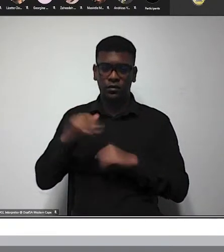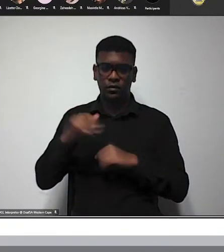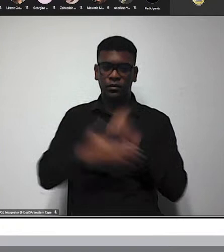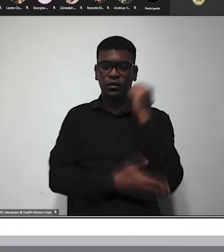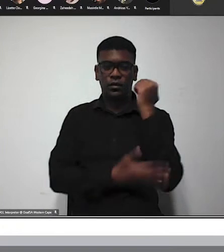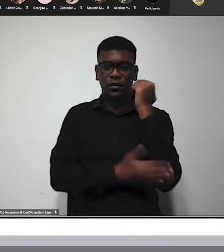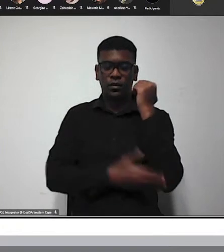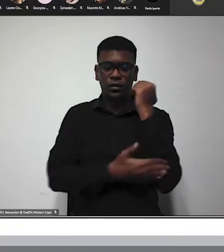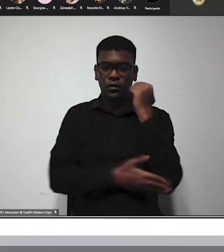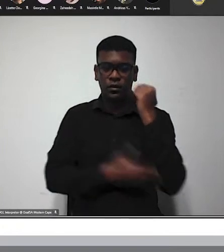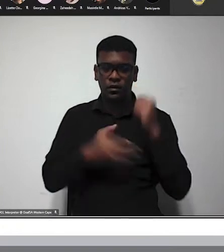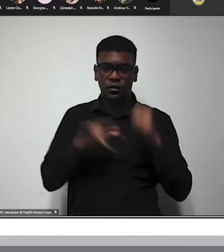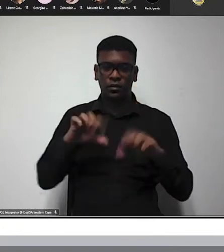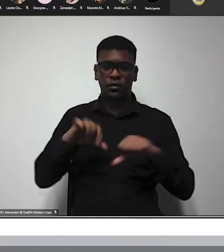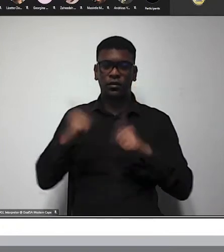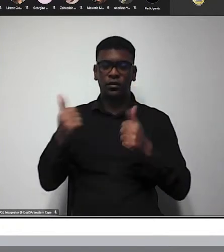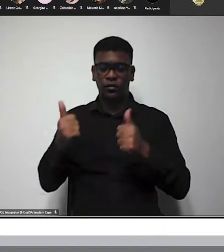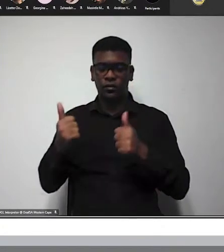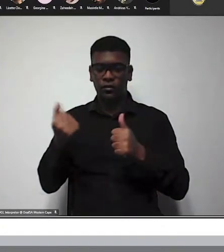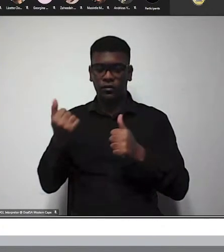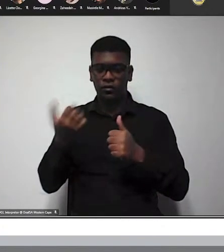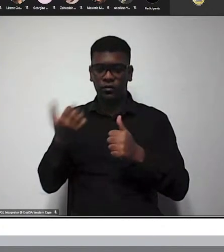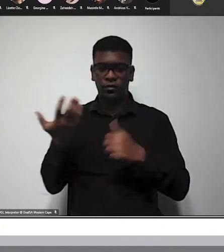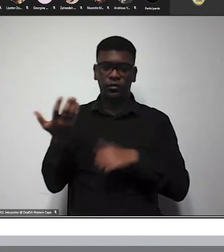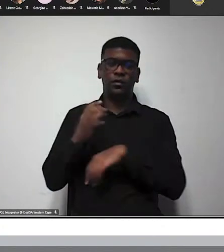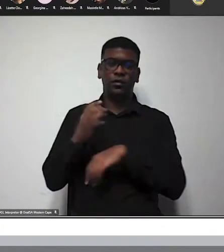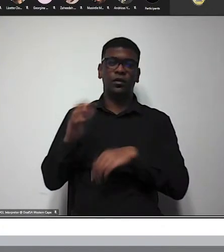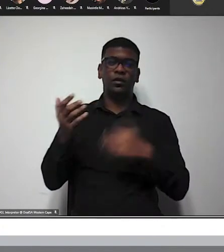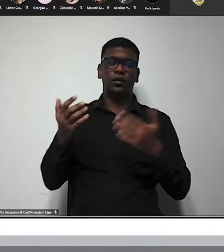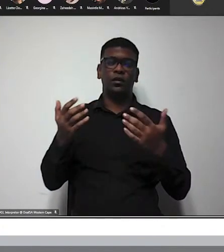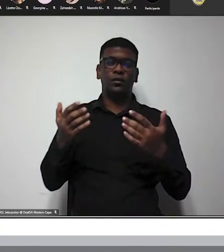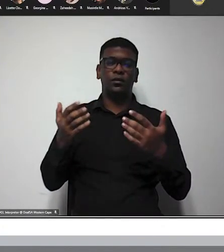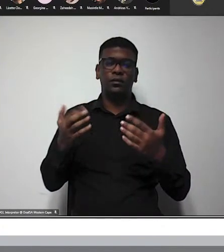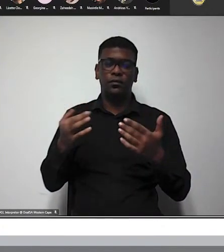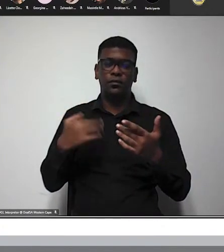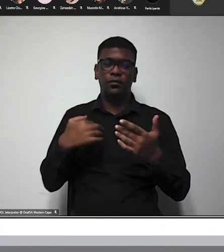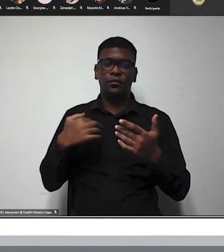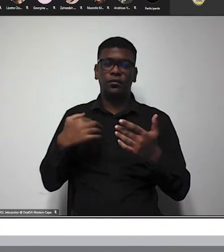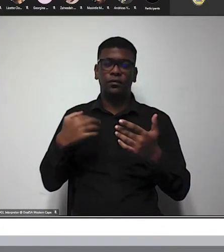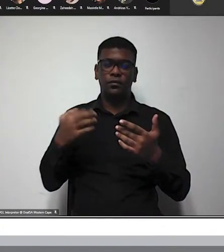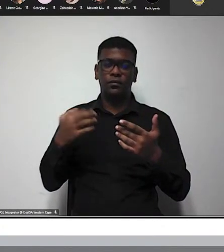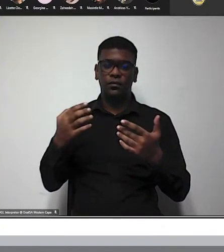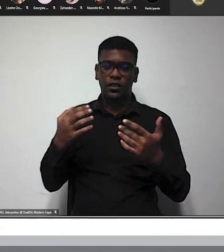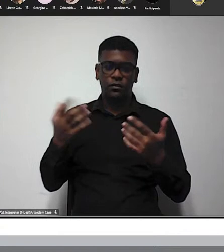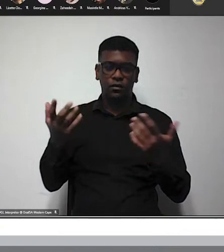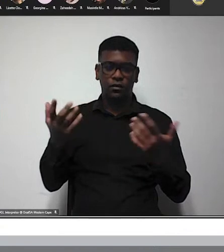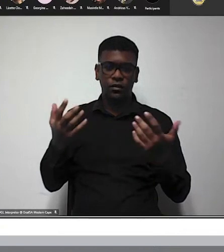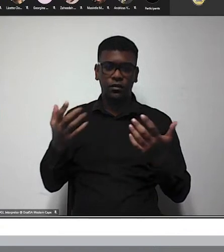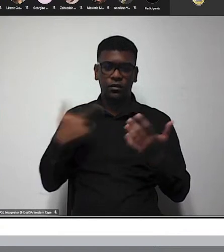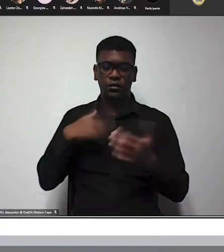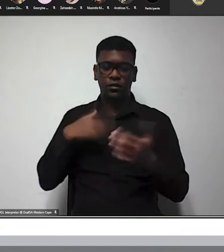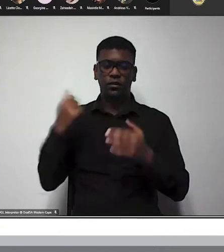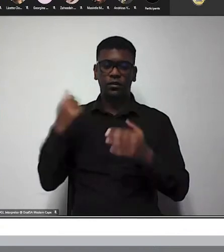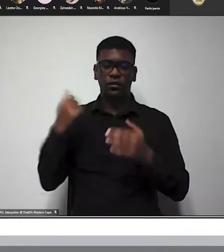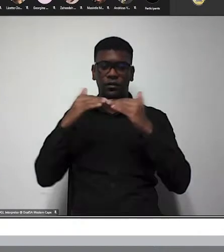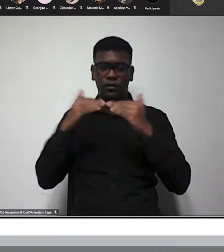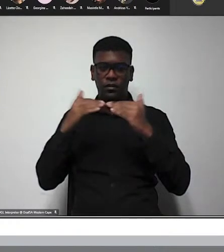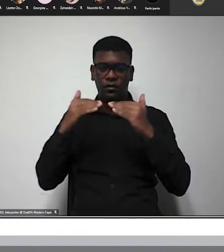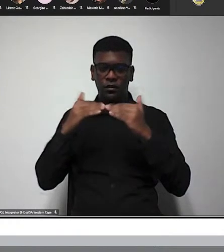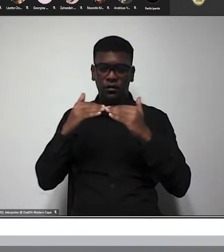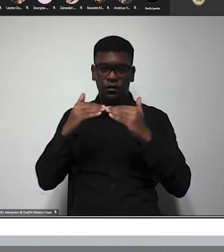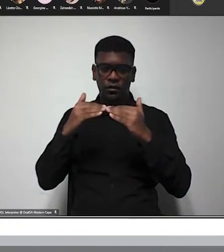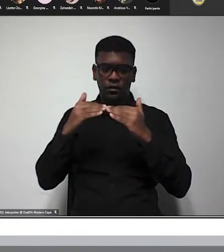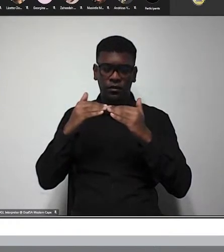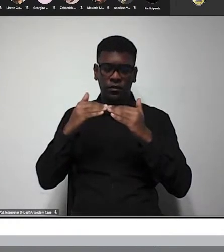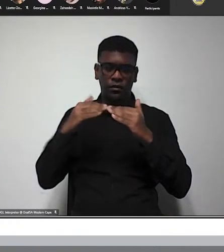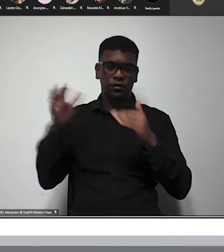advantage and where do we diversify export basket. So looking at it at a HS code level, and this was mostly in terms of